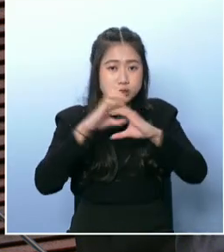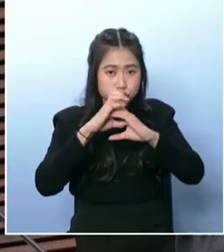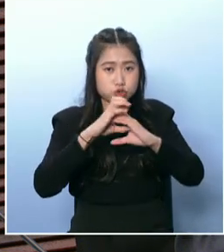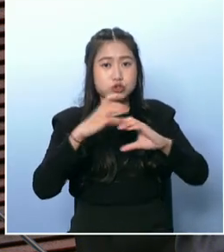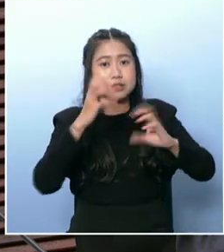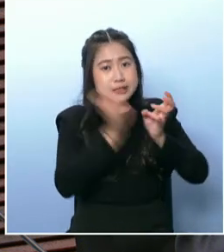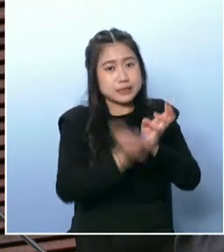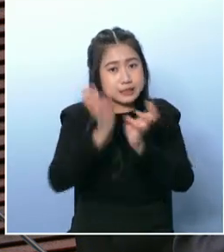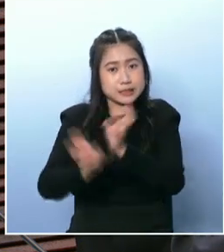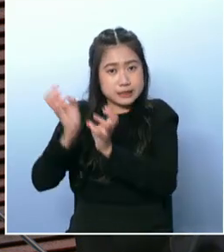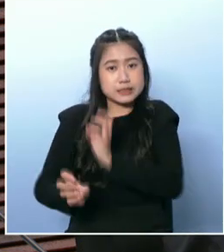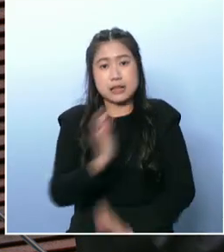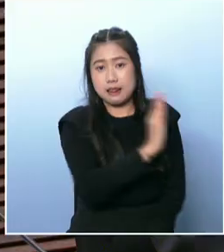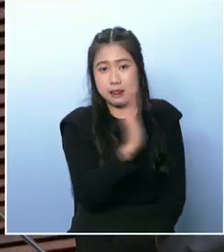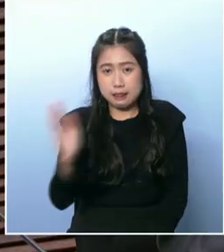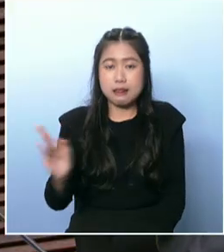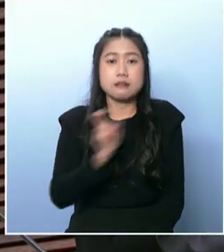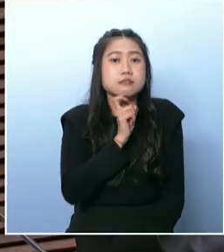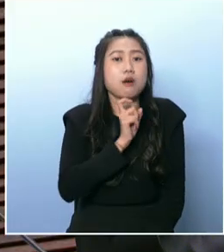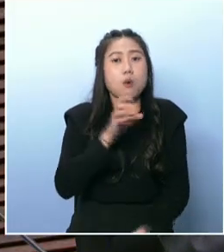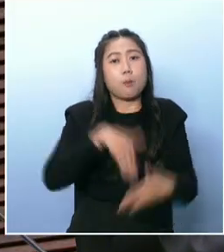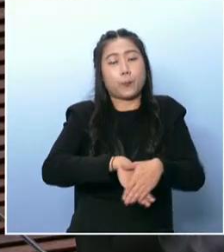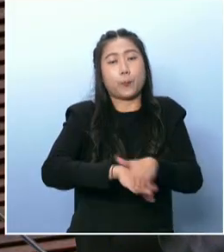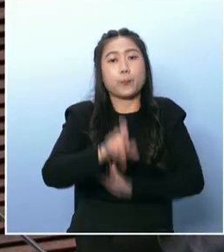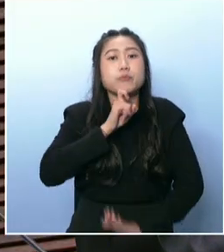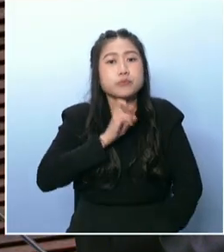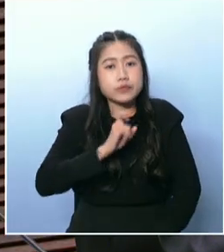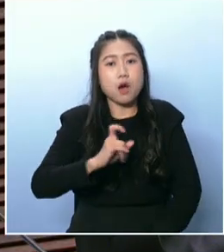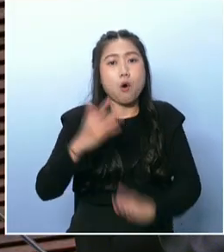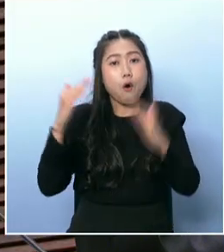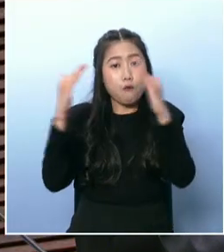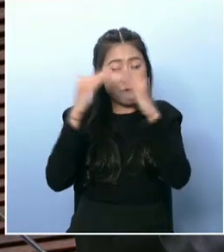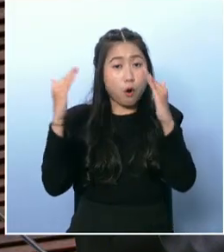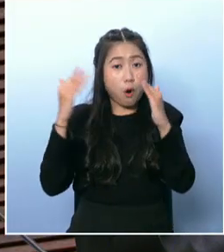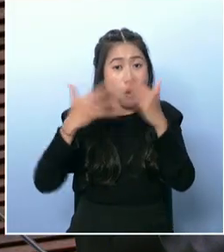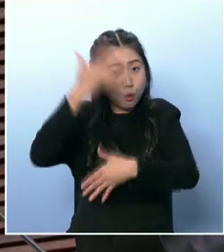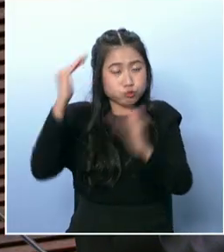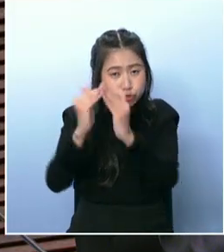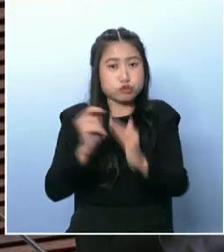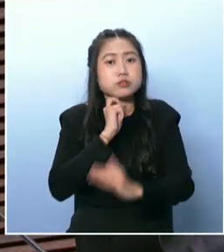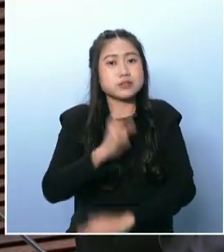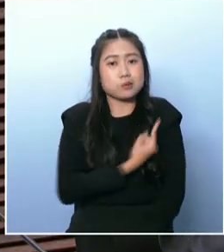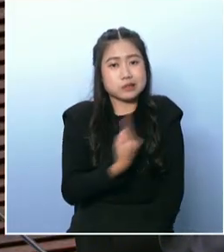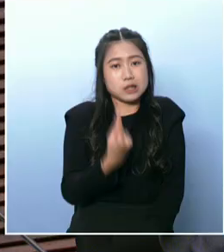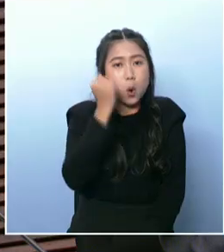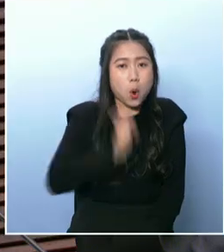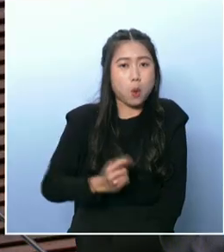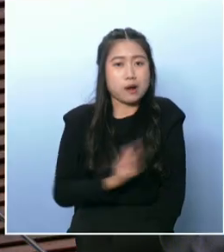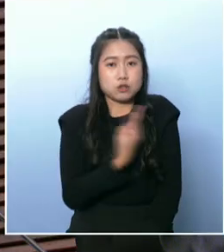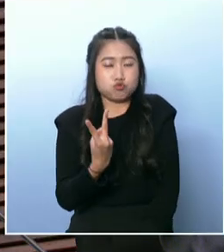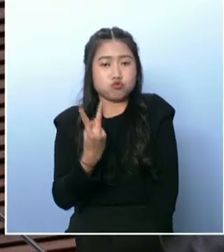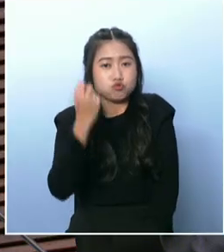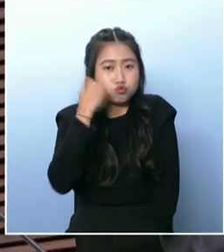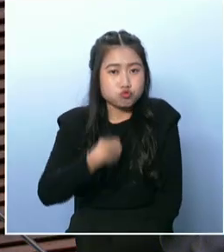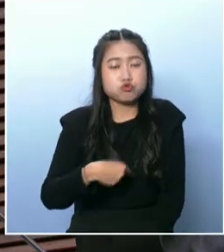And the SAD also have different databases. The housing department also have their own database about